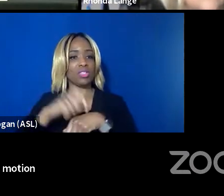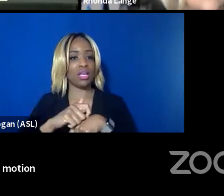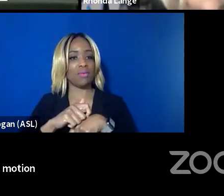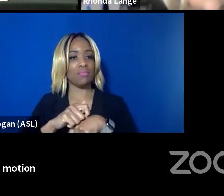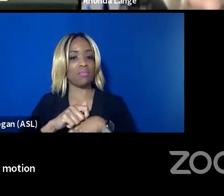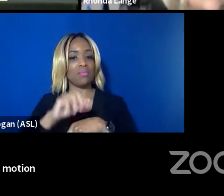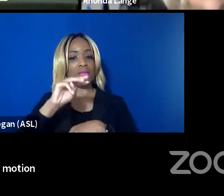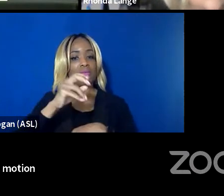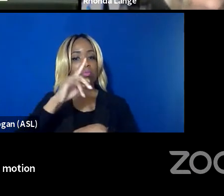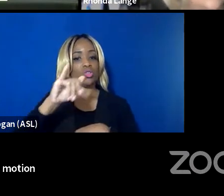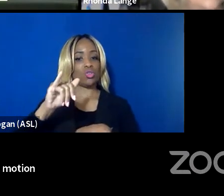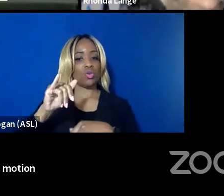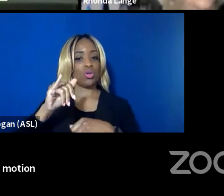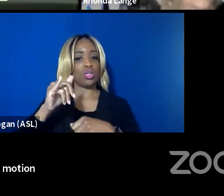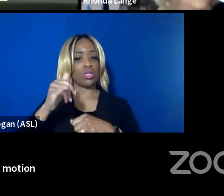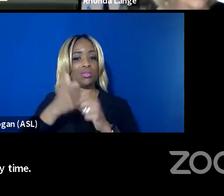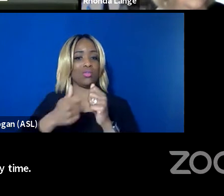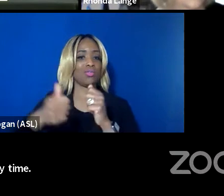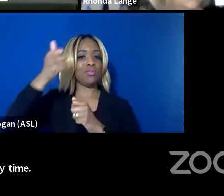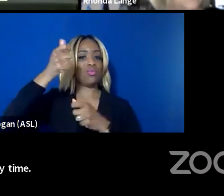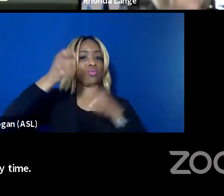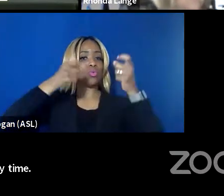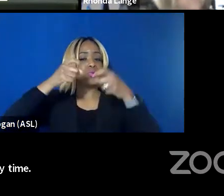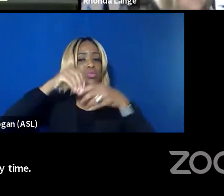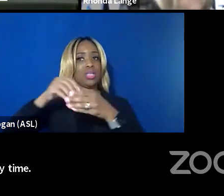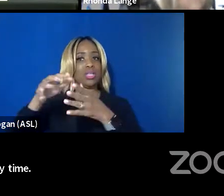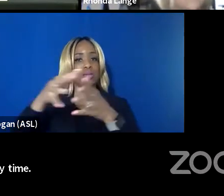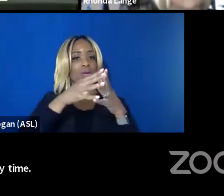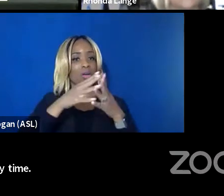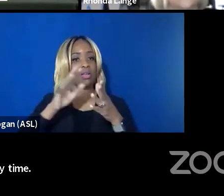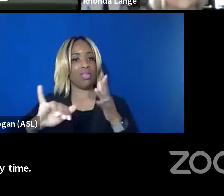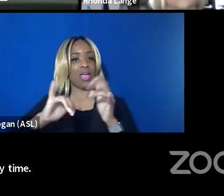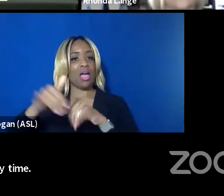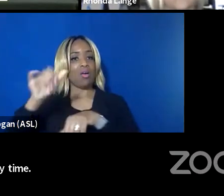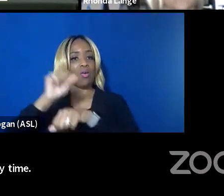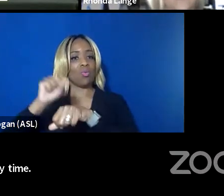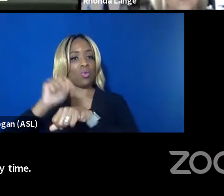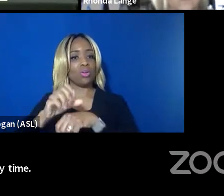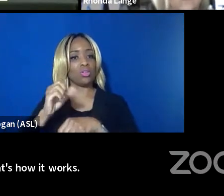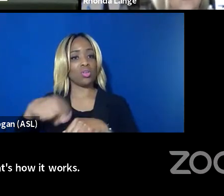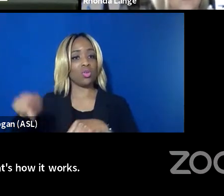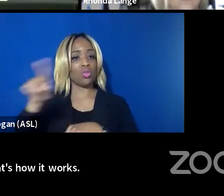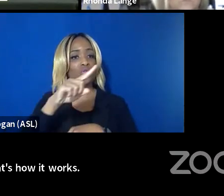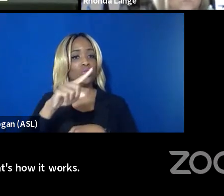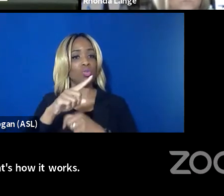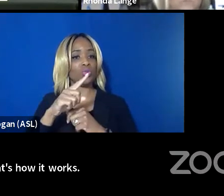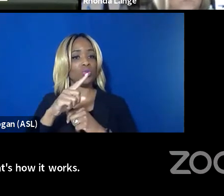Majority rules in America, that's how it works. And you folks think that you want to be just,